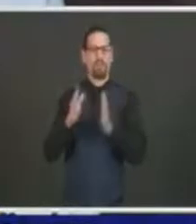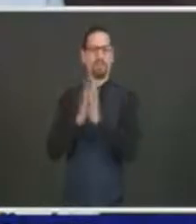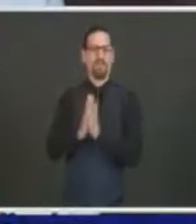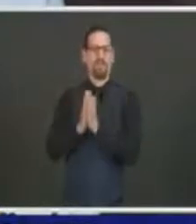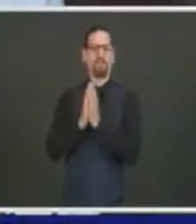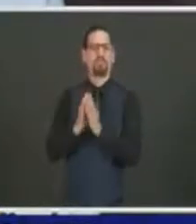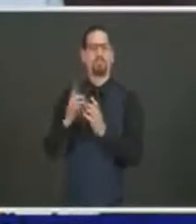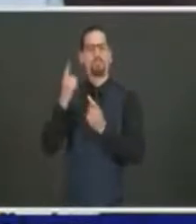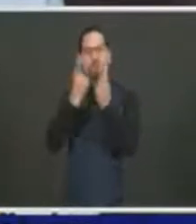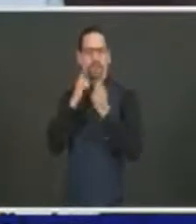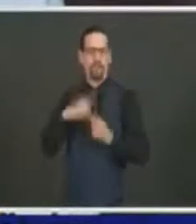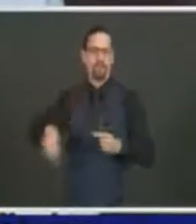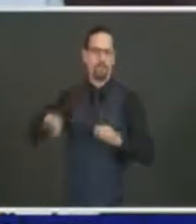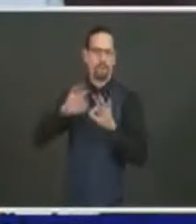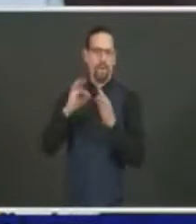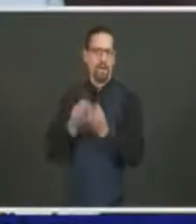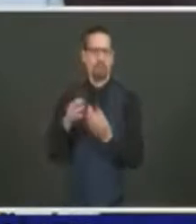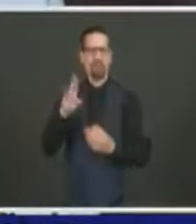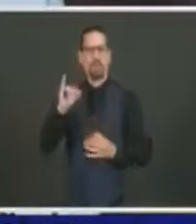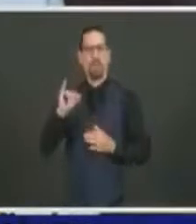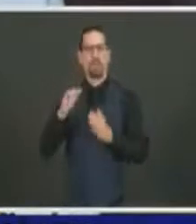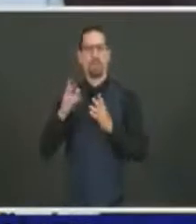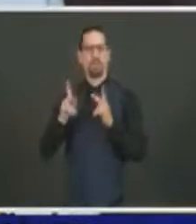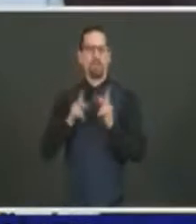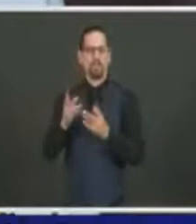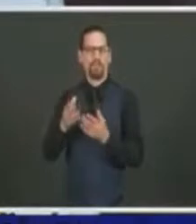these Rhode Islanders who we have lost.